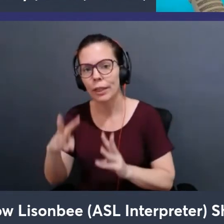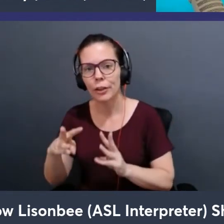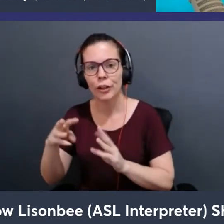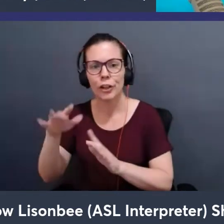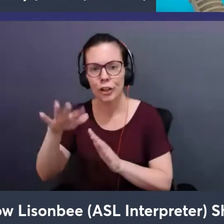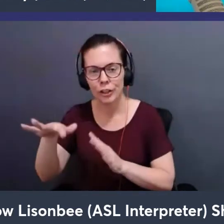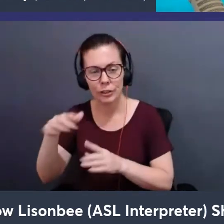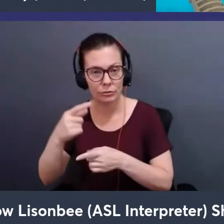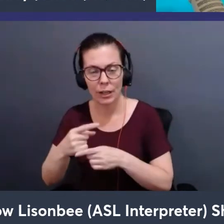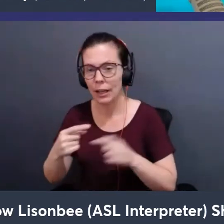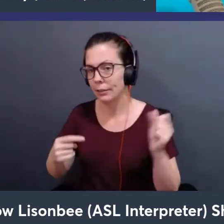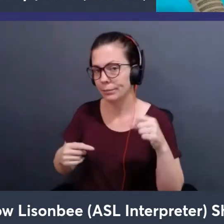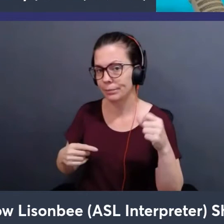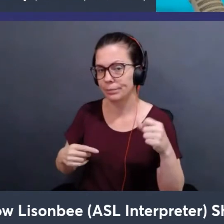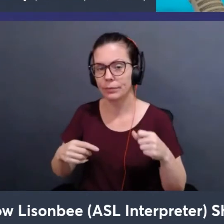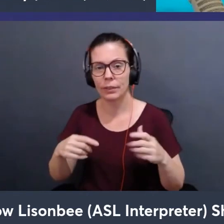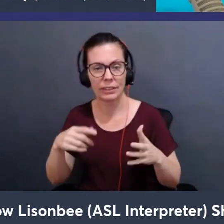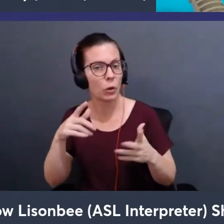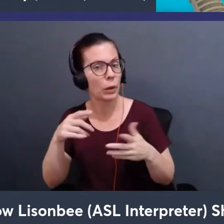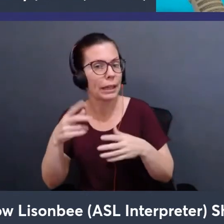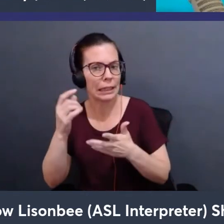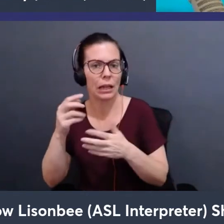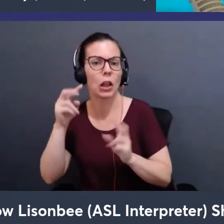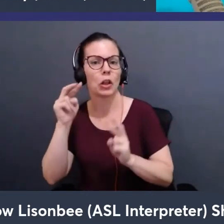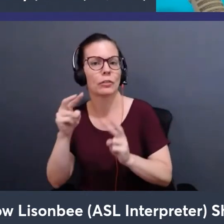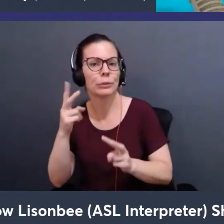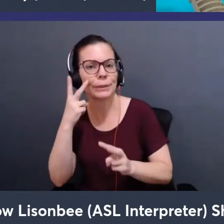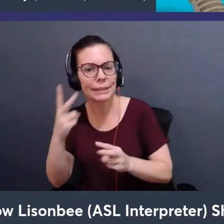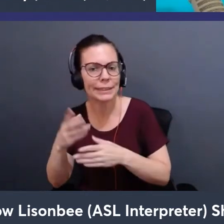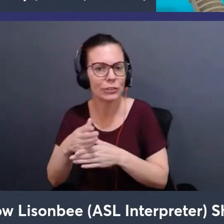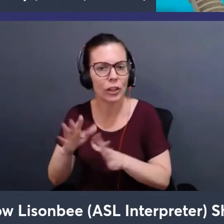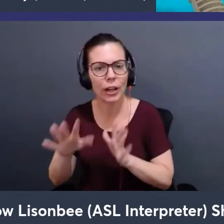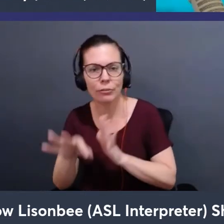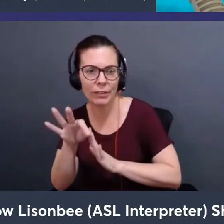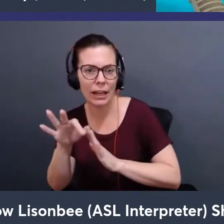give yeah, an idea to what they can share or can they yeah, can yeah. find.